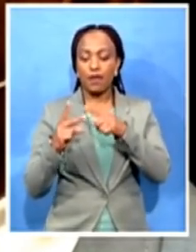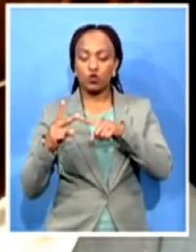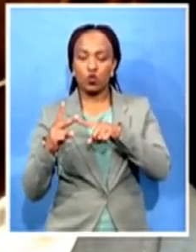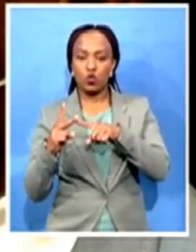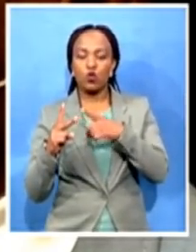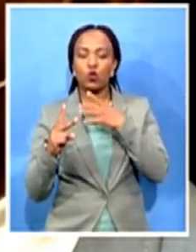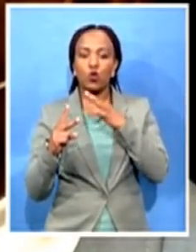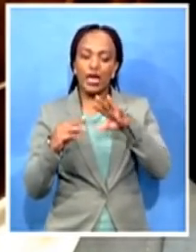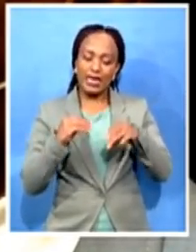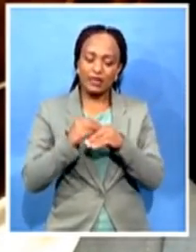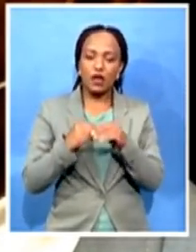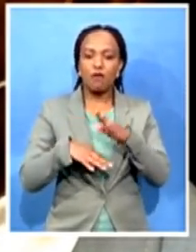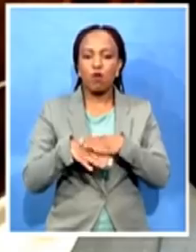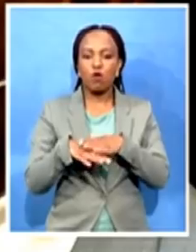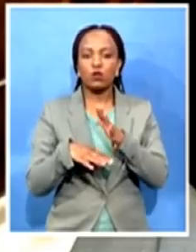joined today.